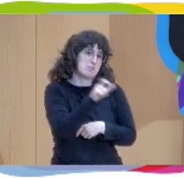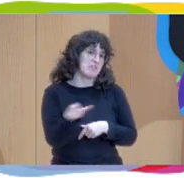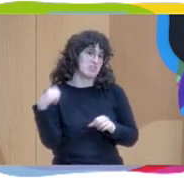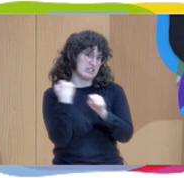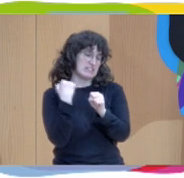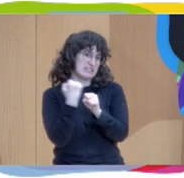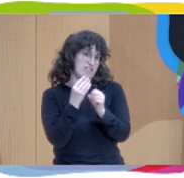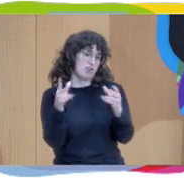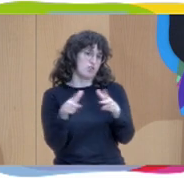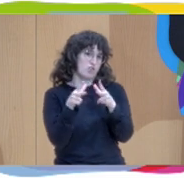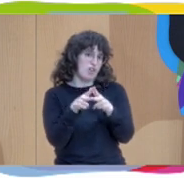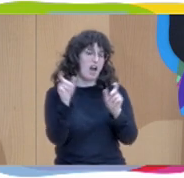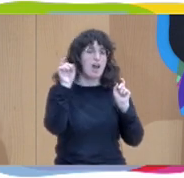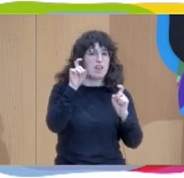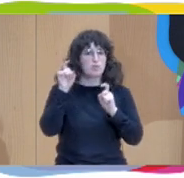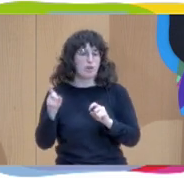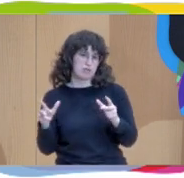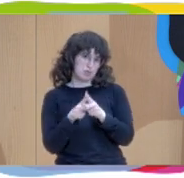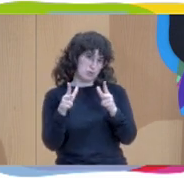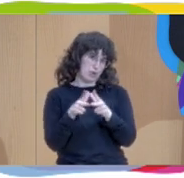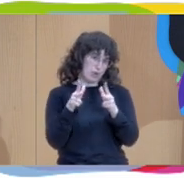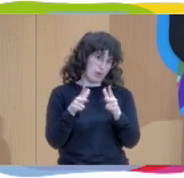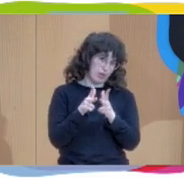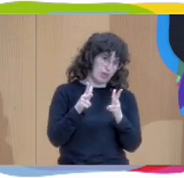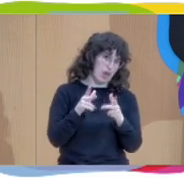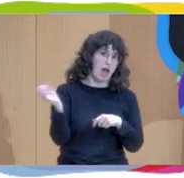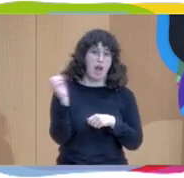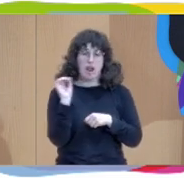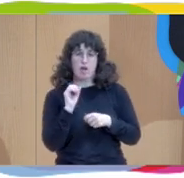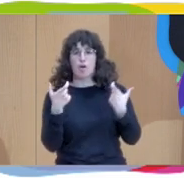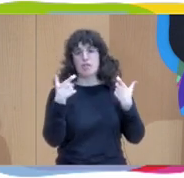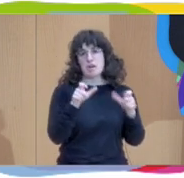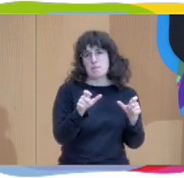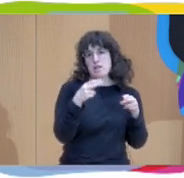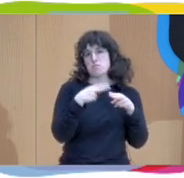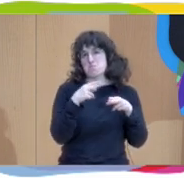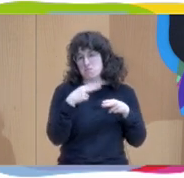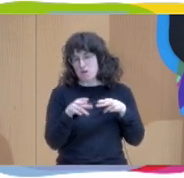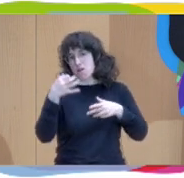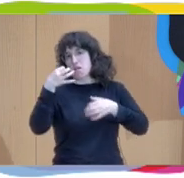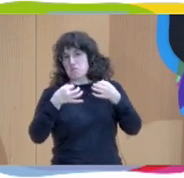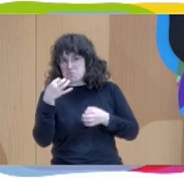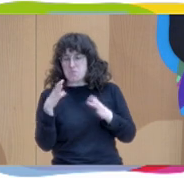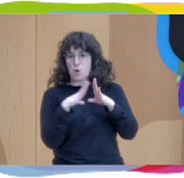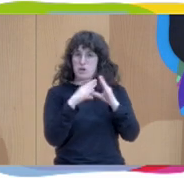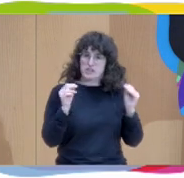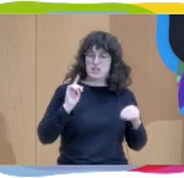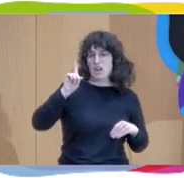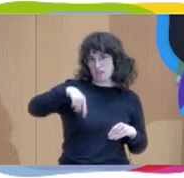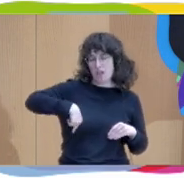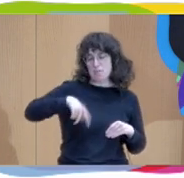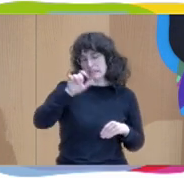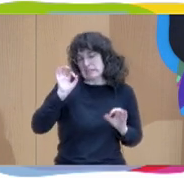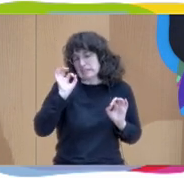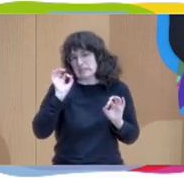such. But also from the police department and from the university there were attendances. And